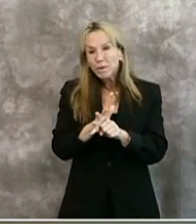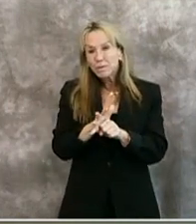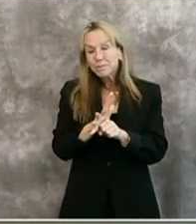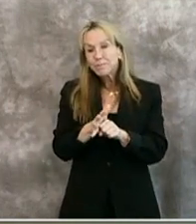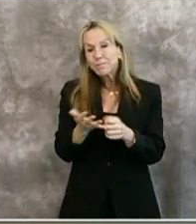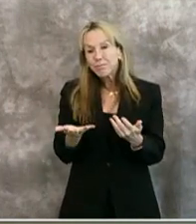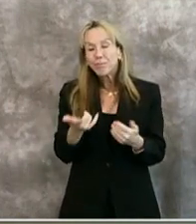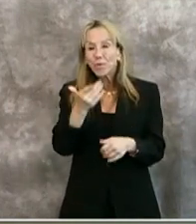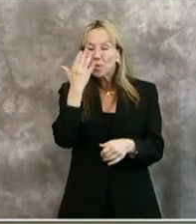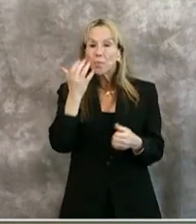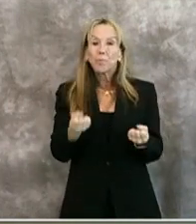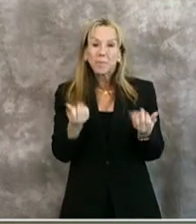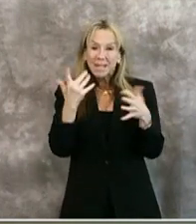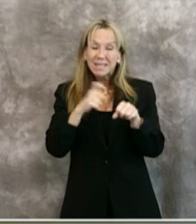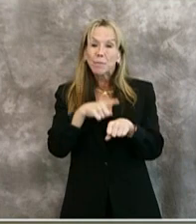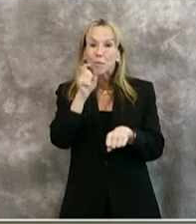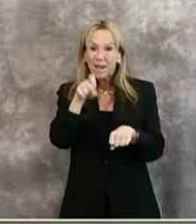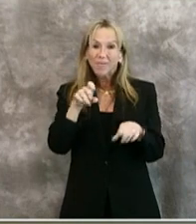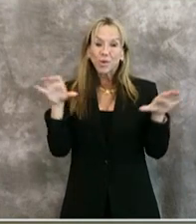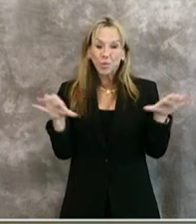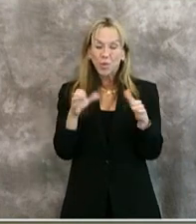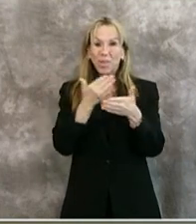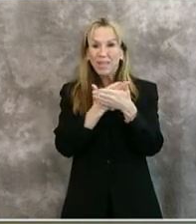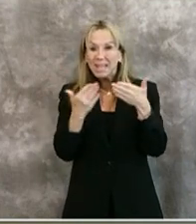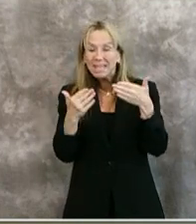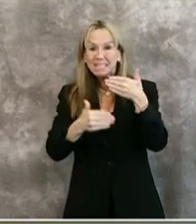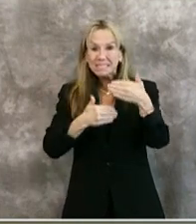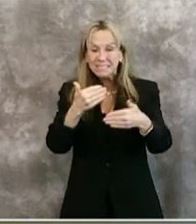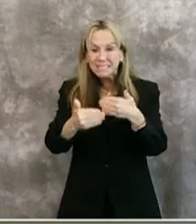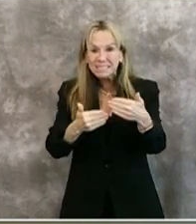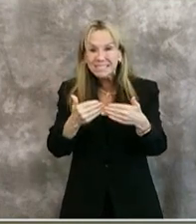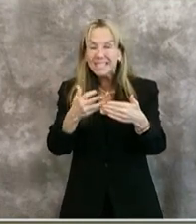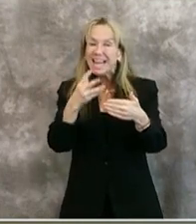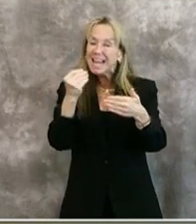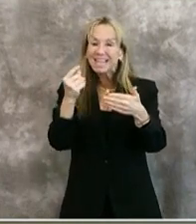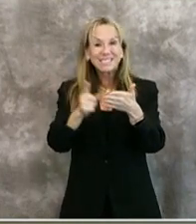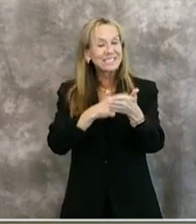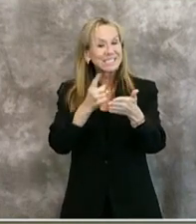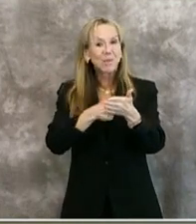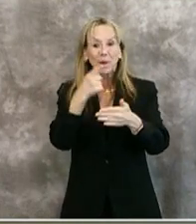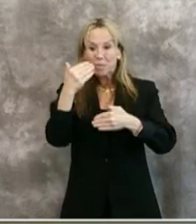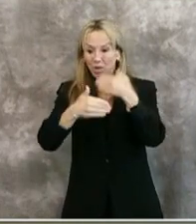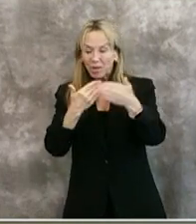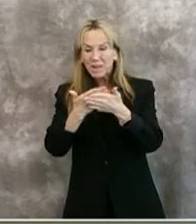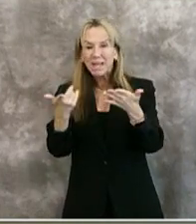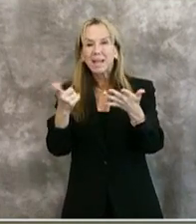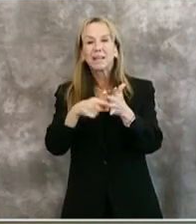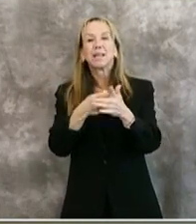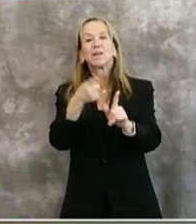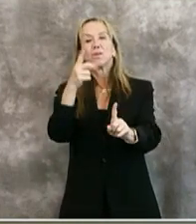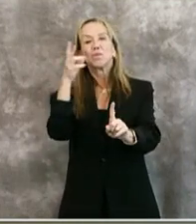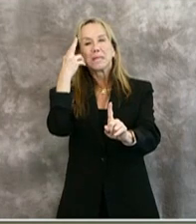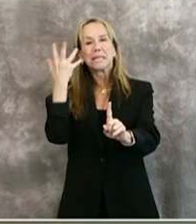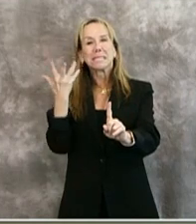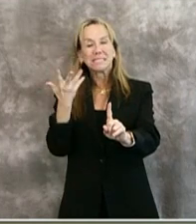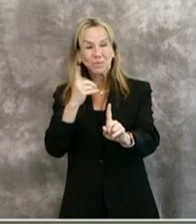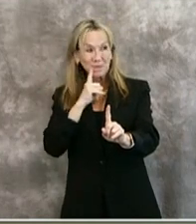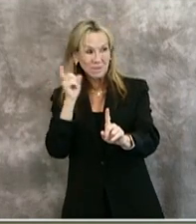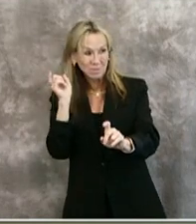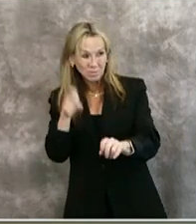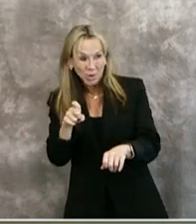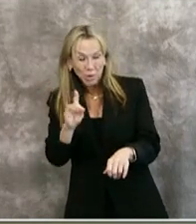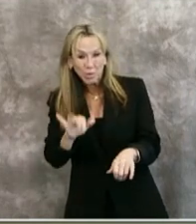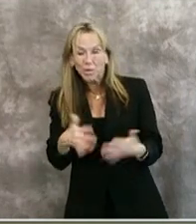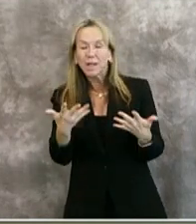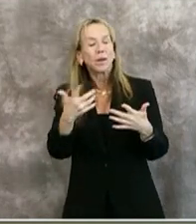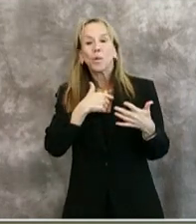you have to often take actions and steps before it is painfully or plainly obvious to you that you need to. If you wait